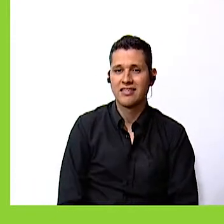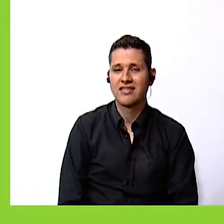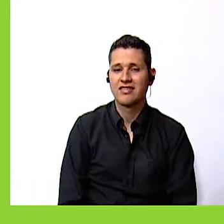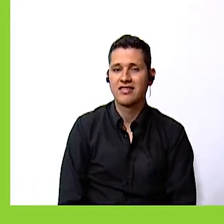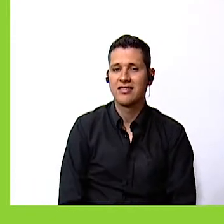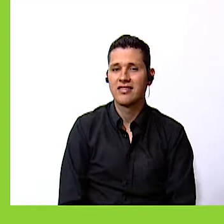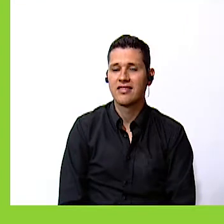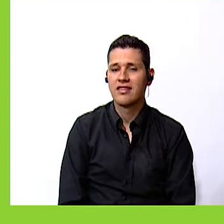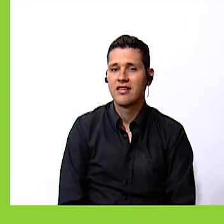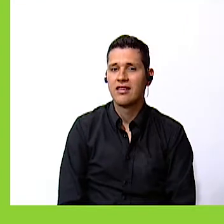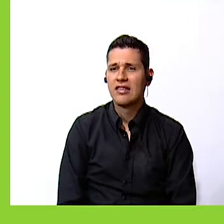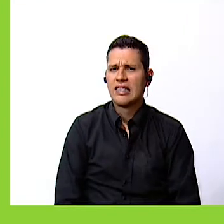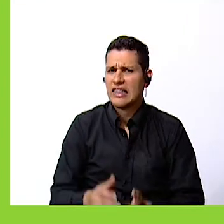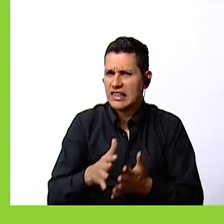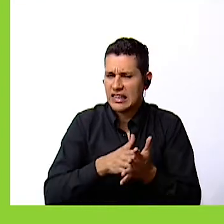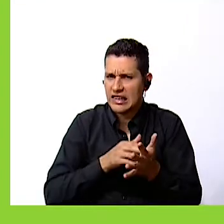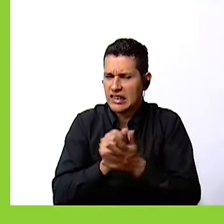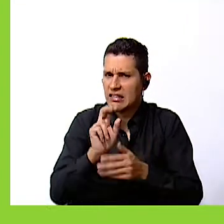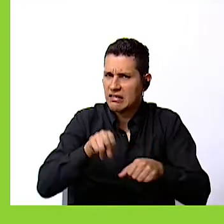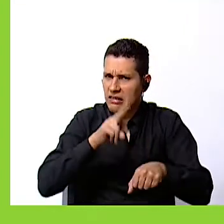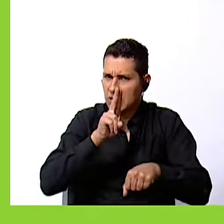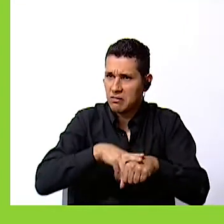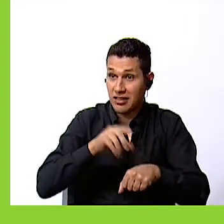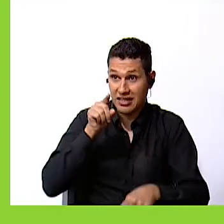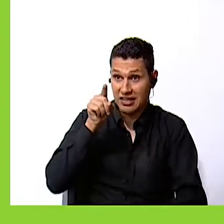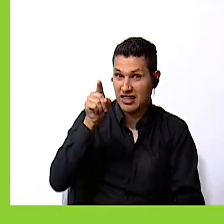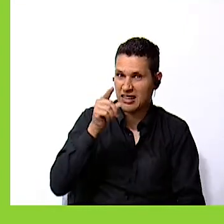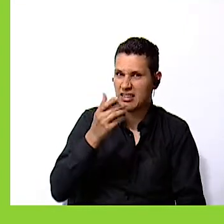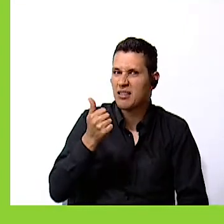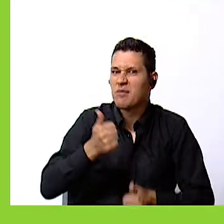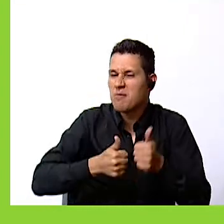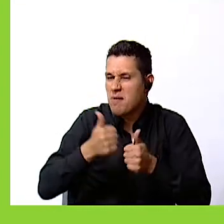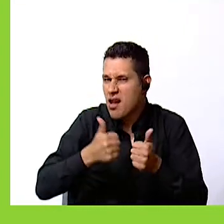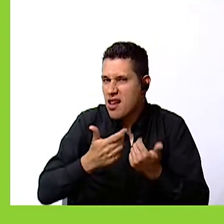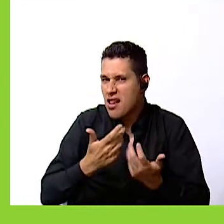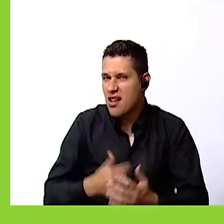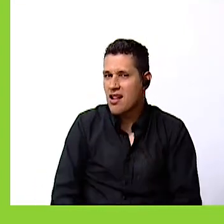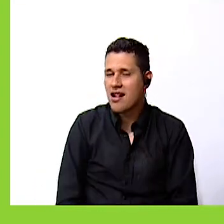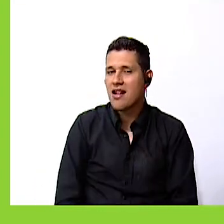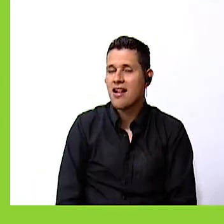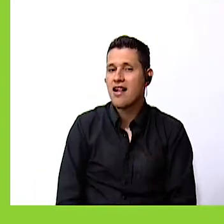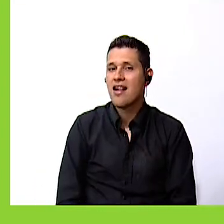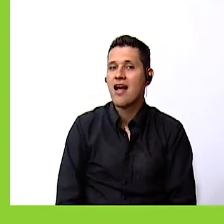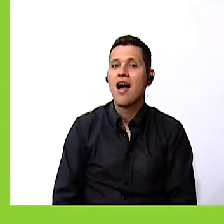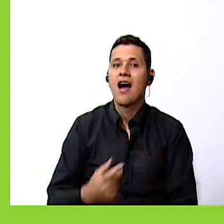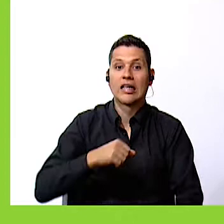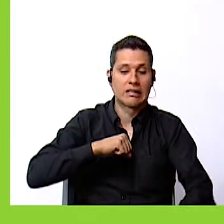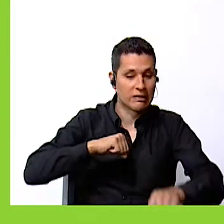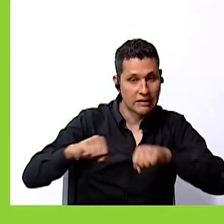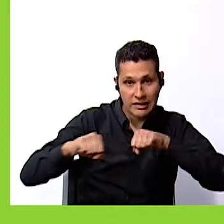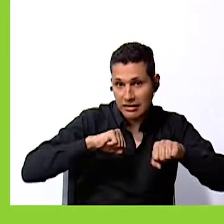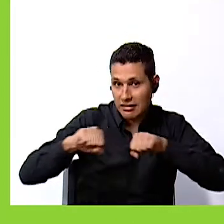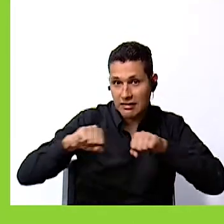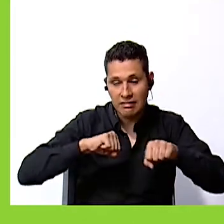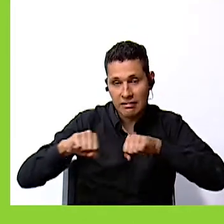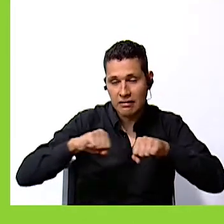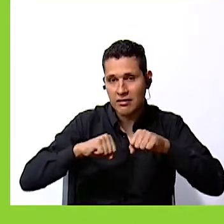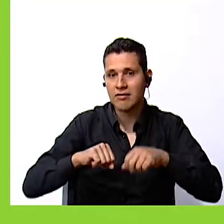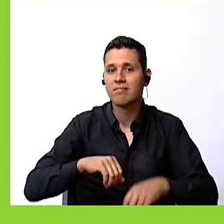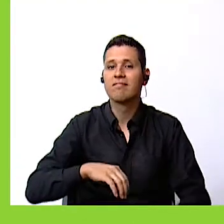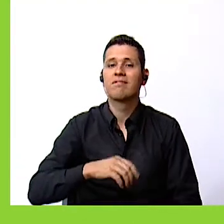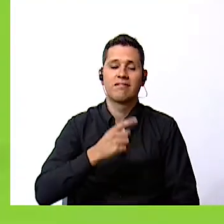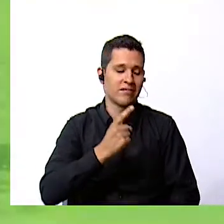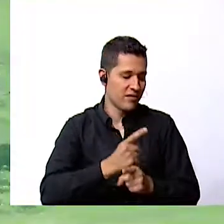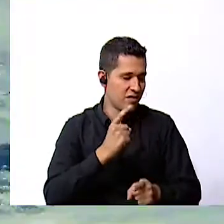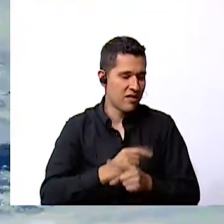What natural disaster is this one right here? It's an earthquake. Good. Let's